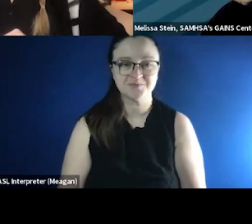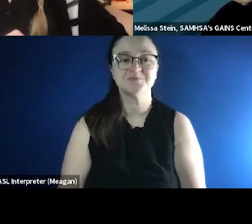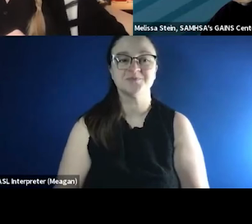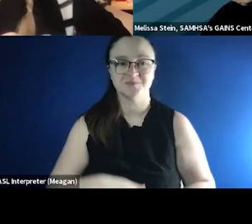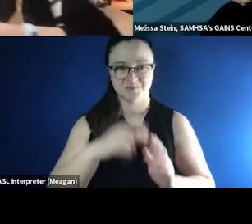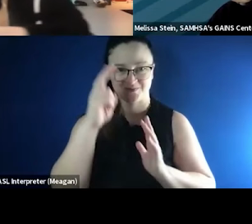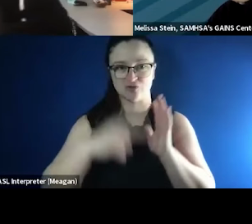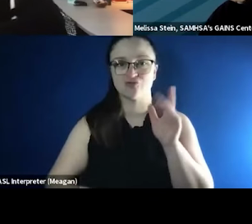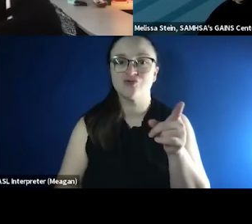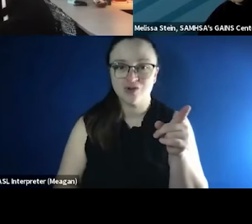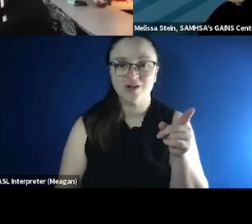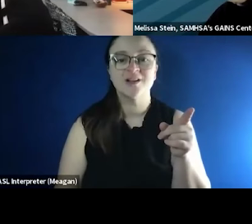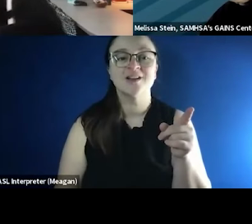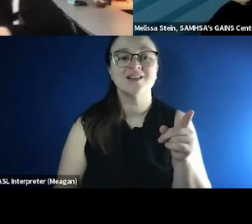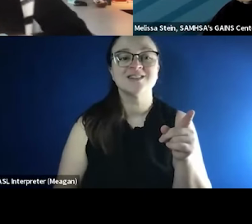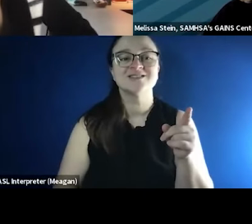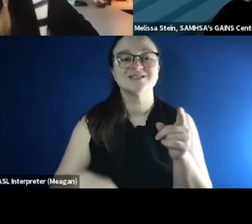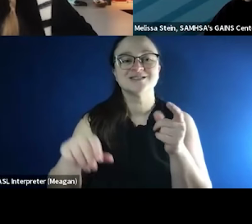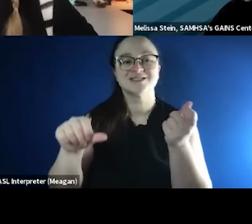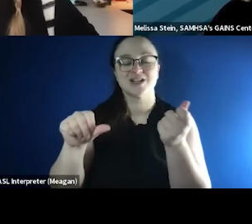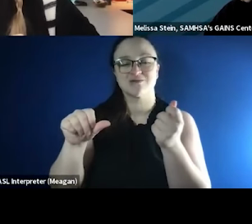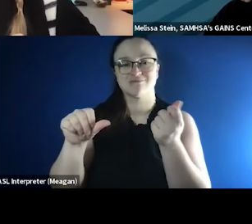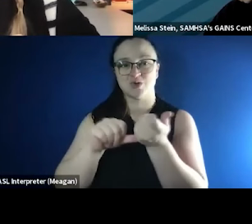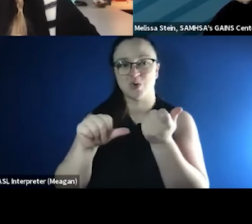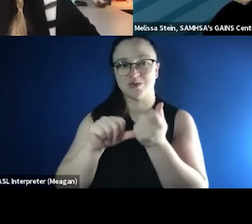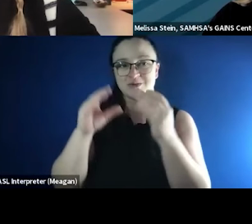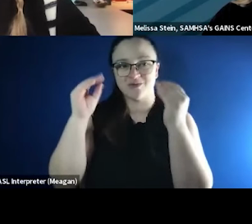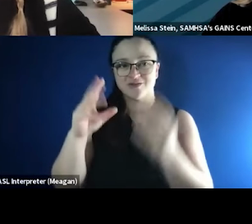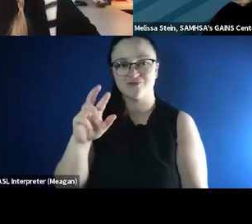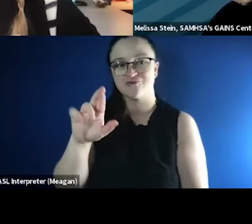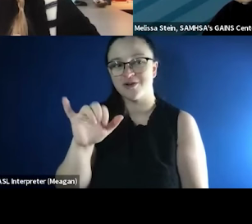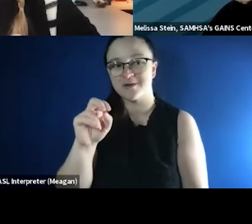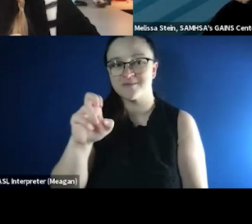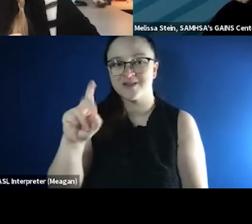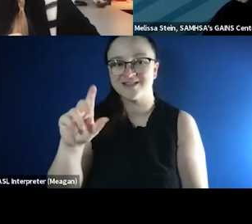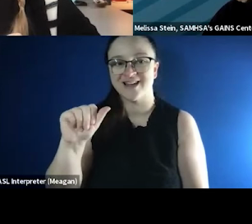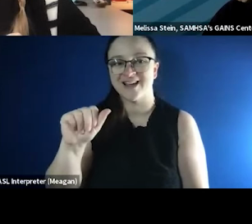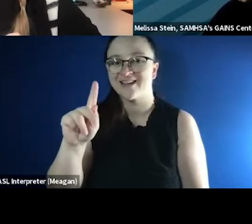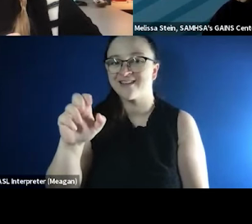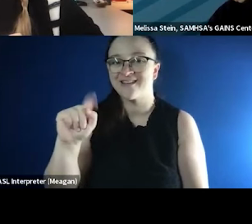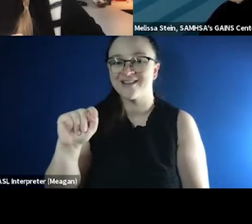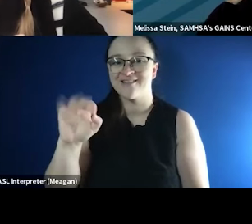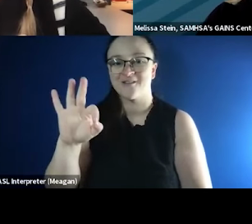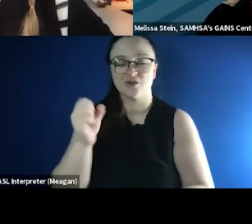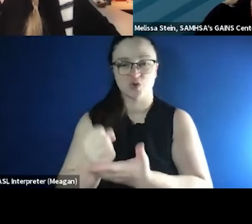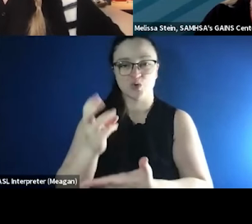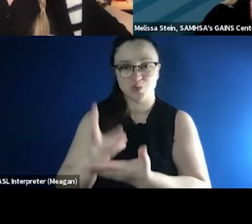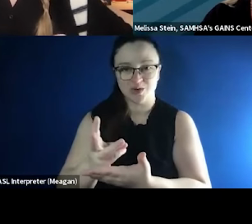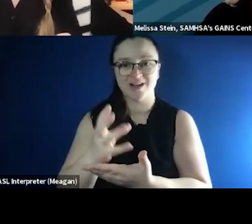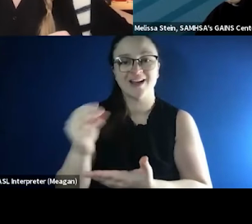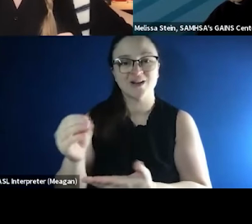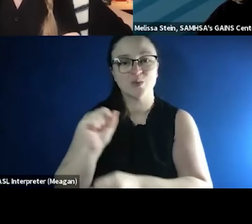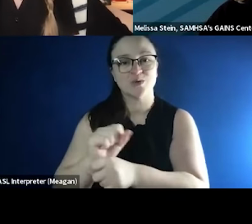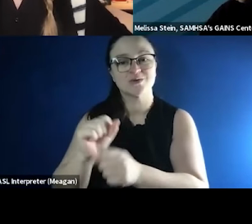Dr. Stephanie Grace Post is an associate professor at Raymond A. Kent School of Social Work and Family Science at the University of